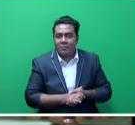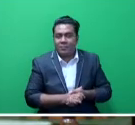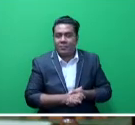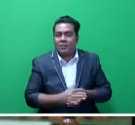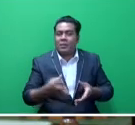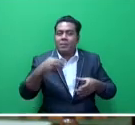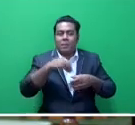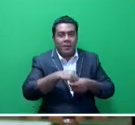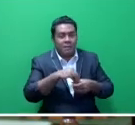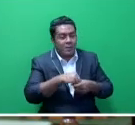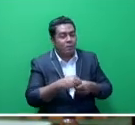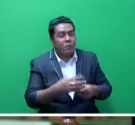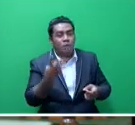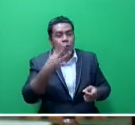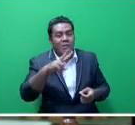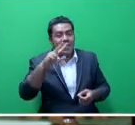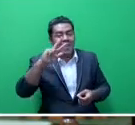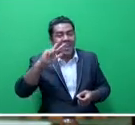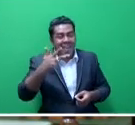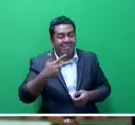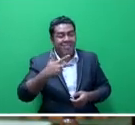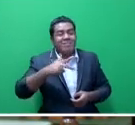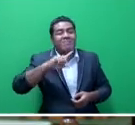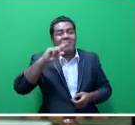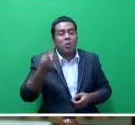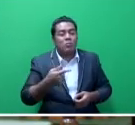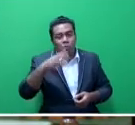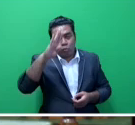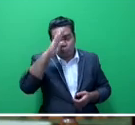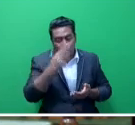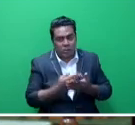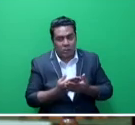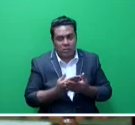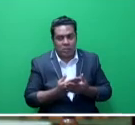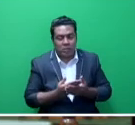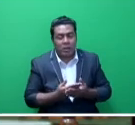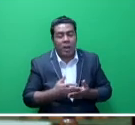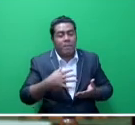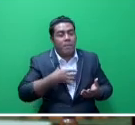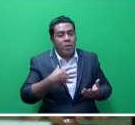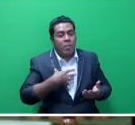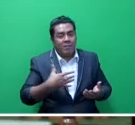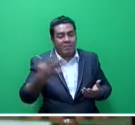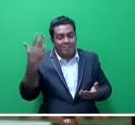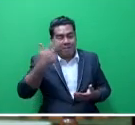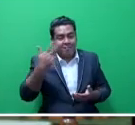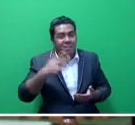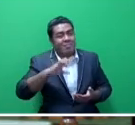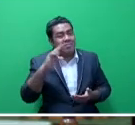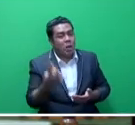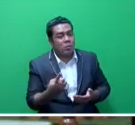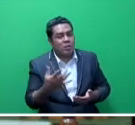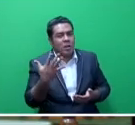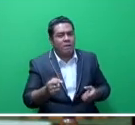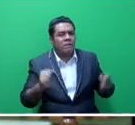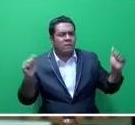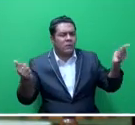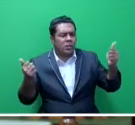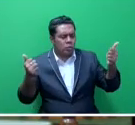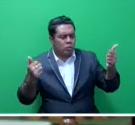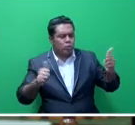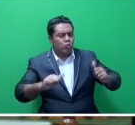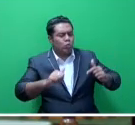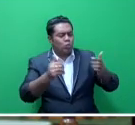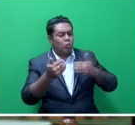over 48,000 students since its inception in 2014. And more than 19,000 have completed university or